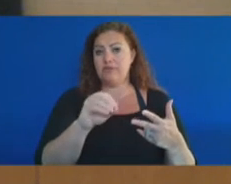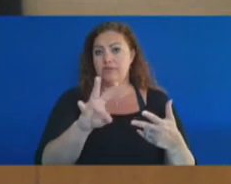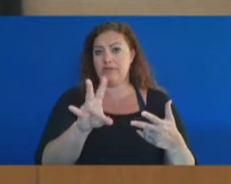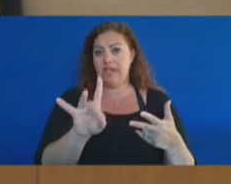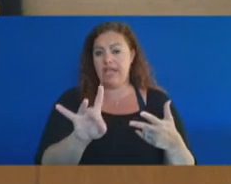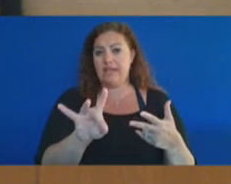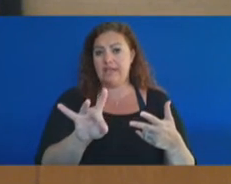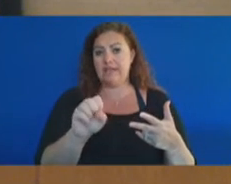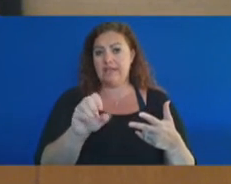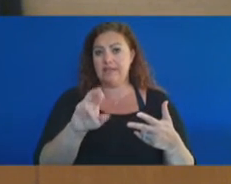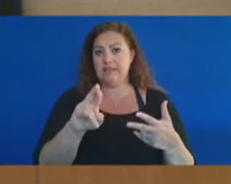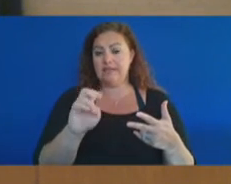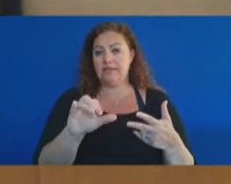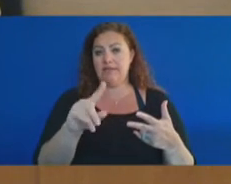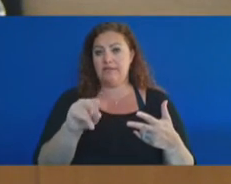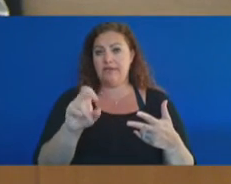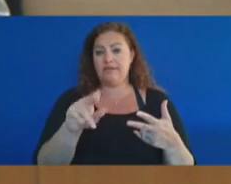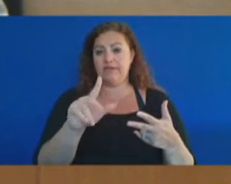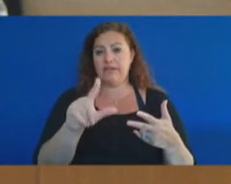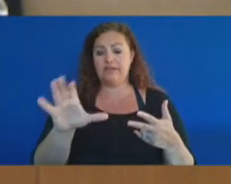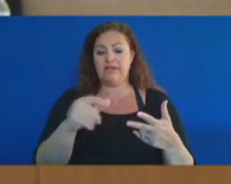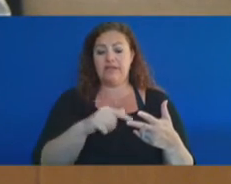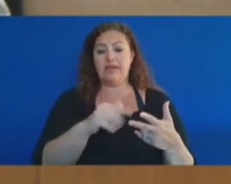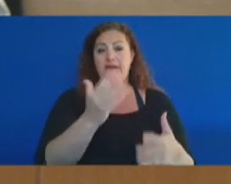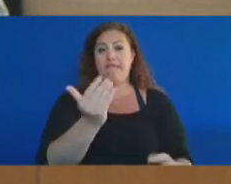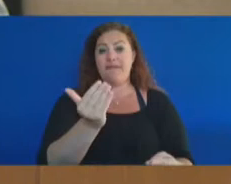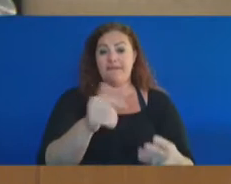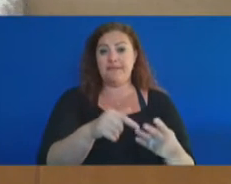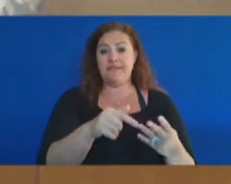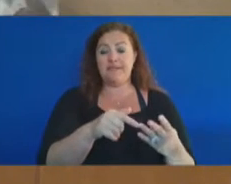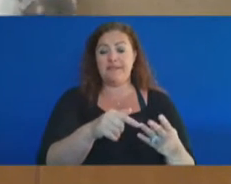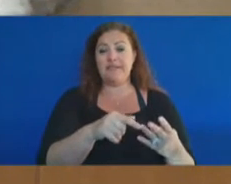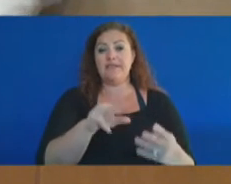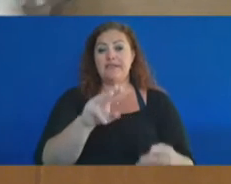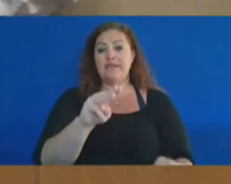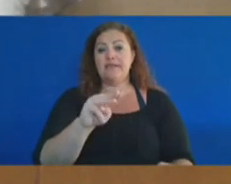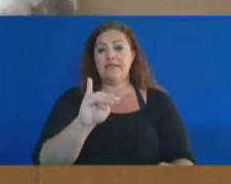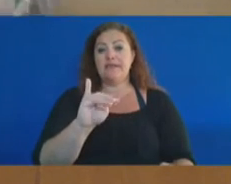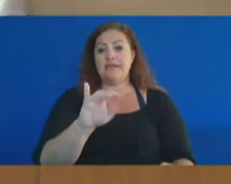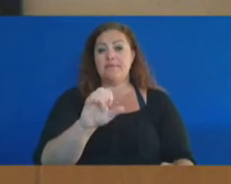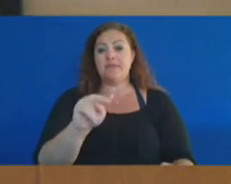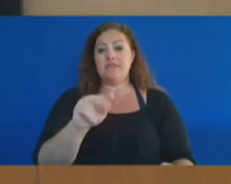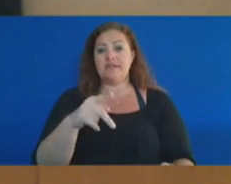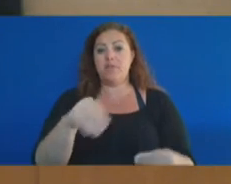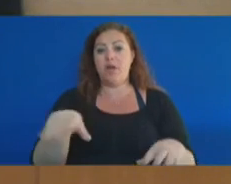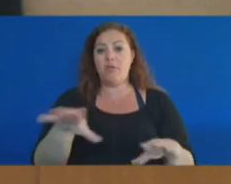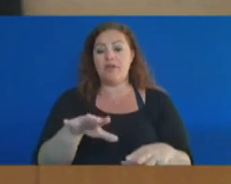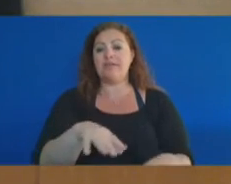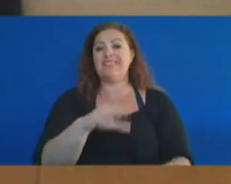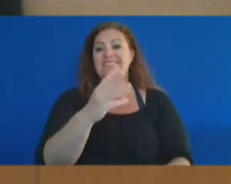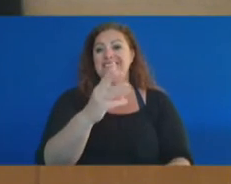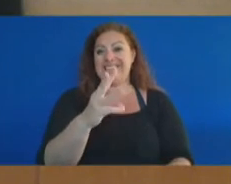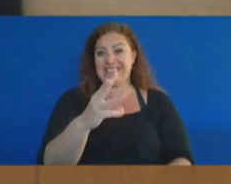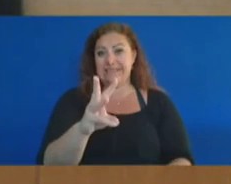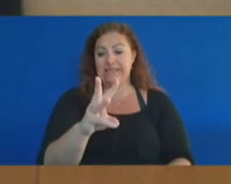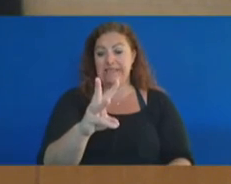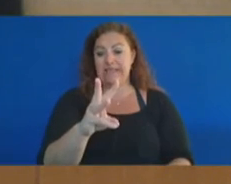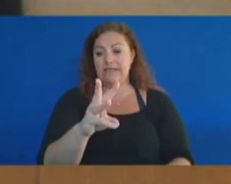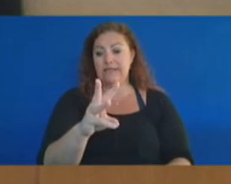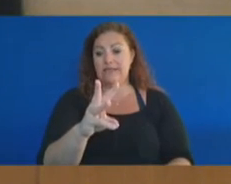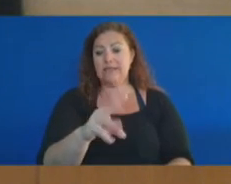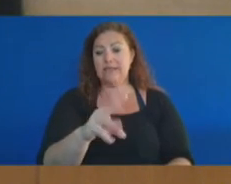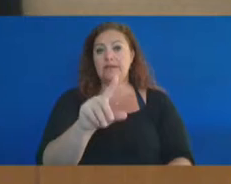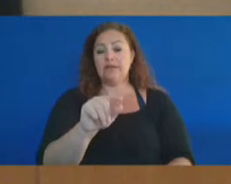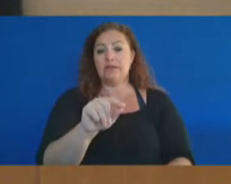LLC item 15 2022 084 by Mission properties item 16 uh 2022